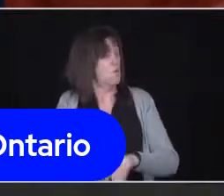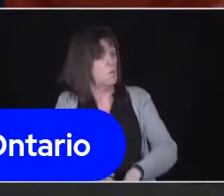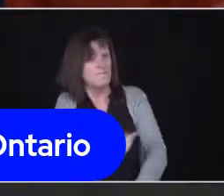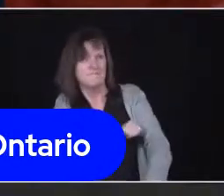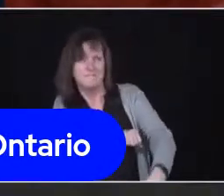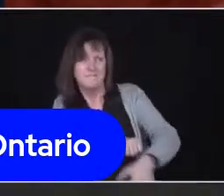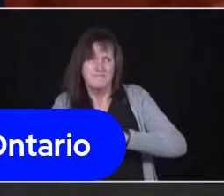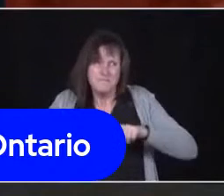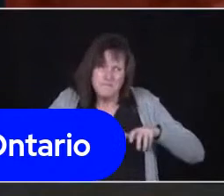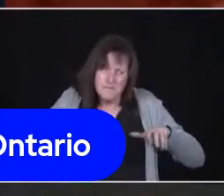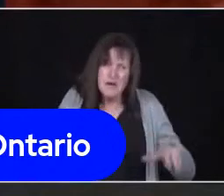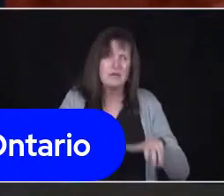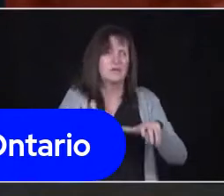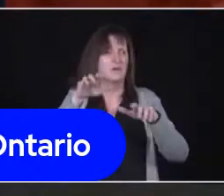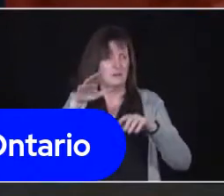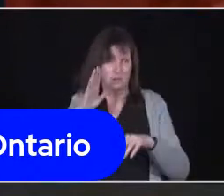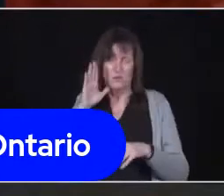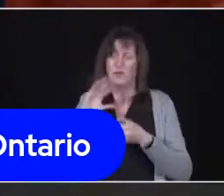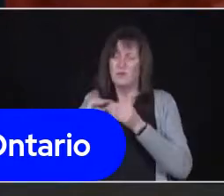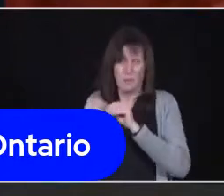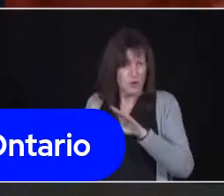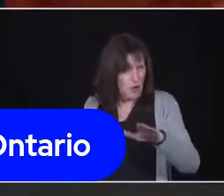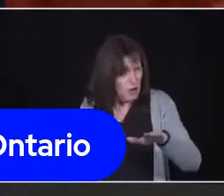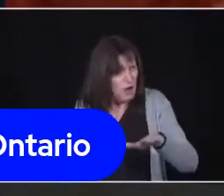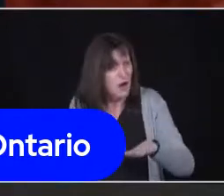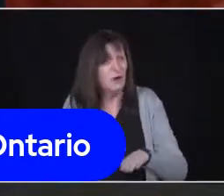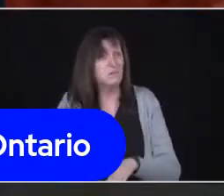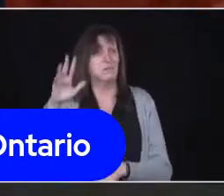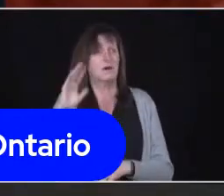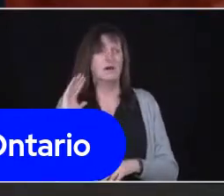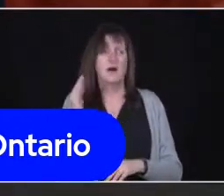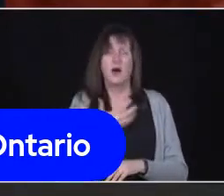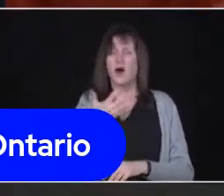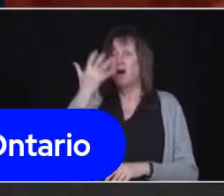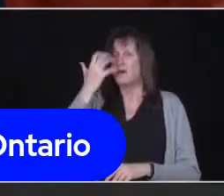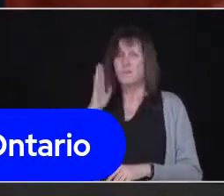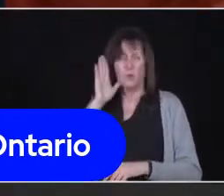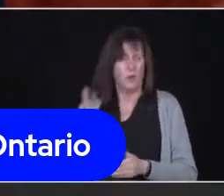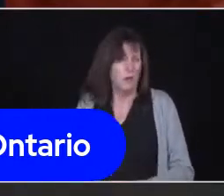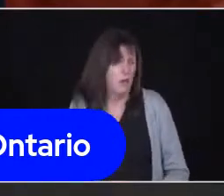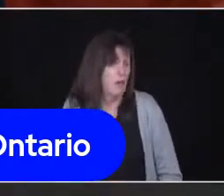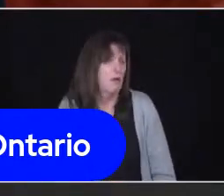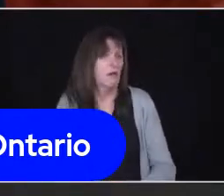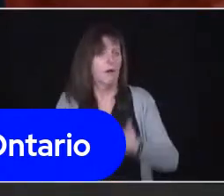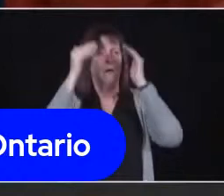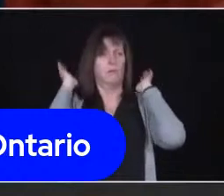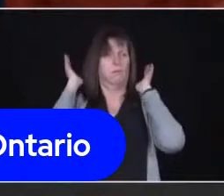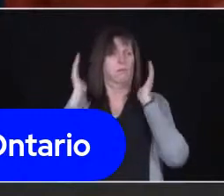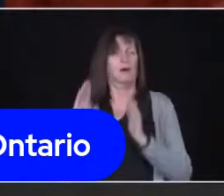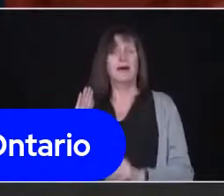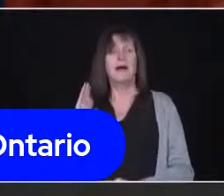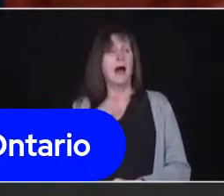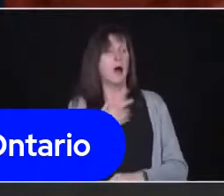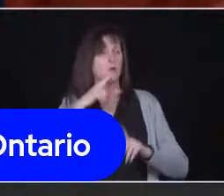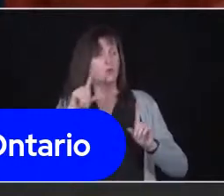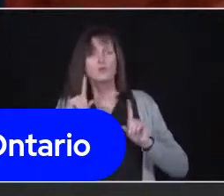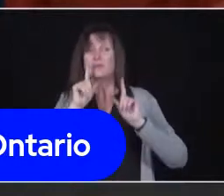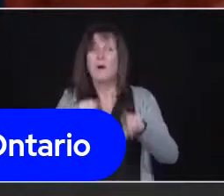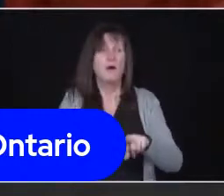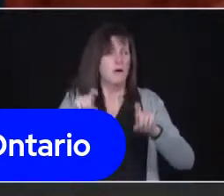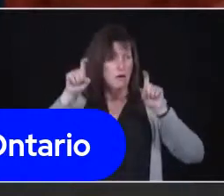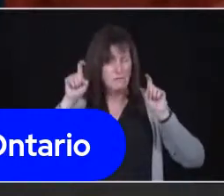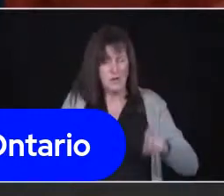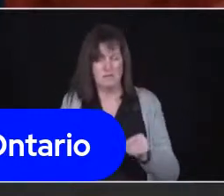our hospitals to the brink. Our response needs to be stronger because our opponent, the variants, are that much